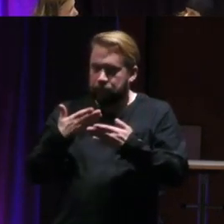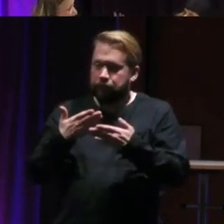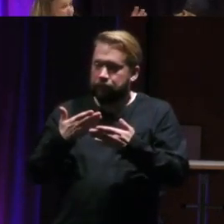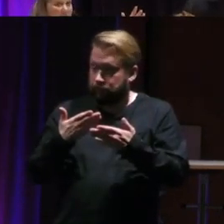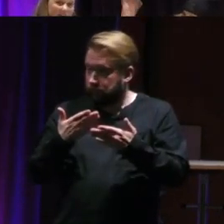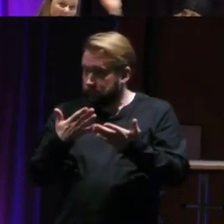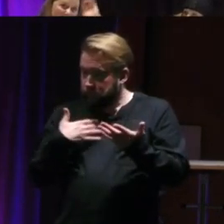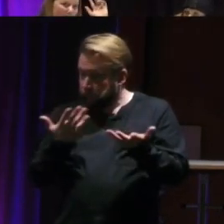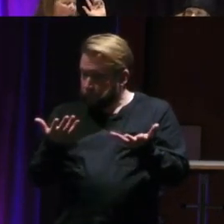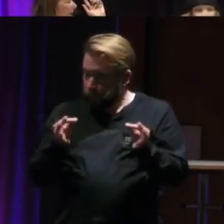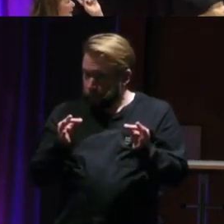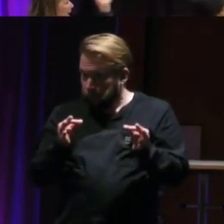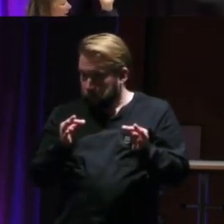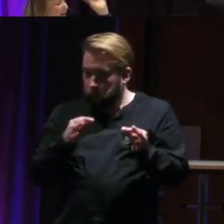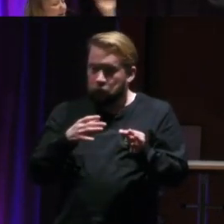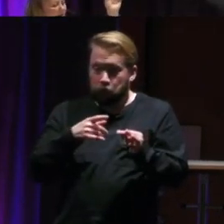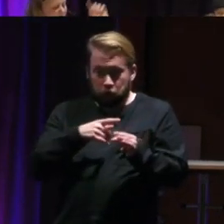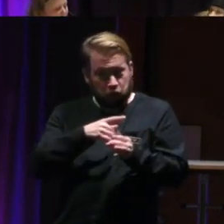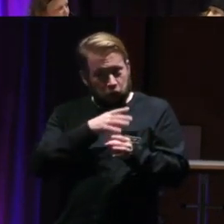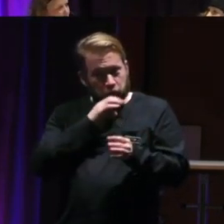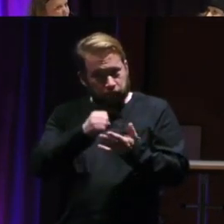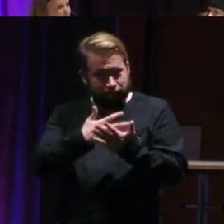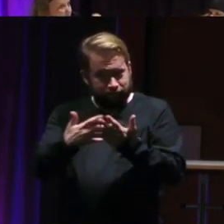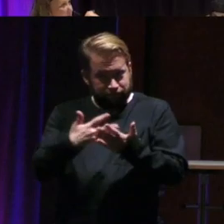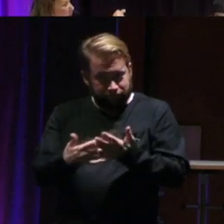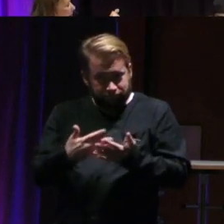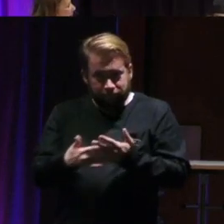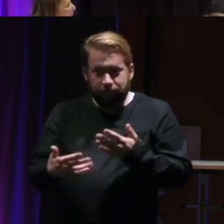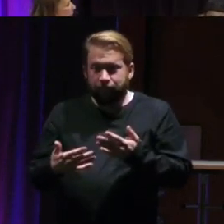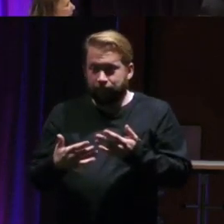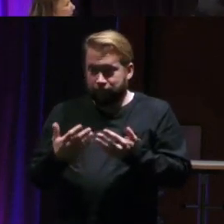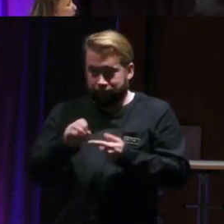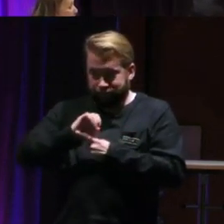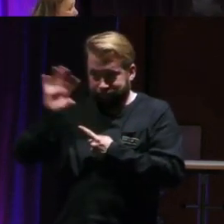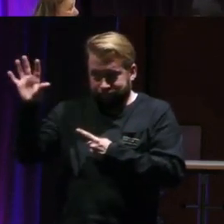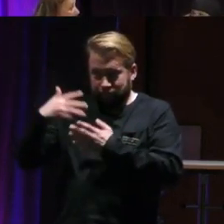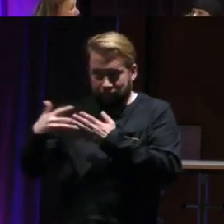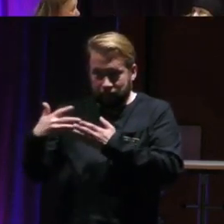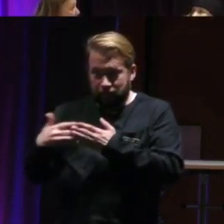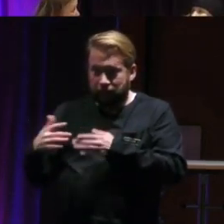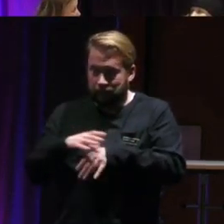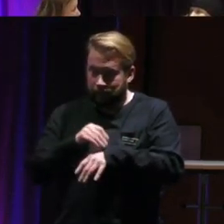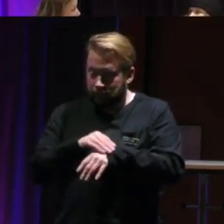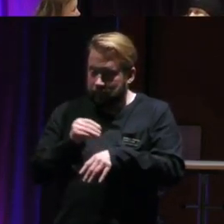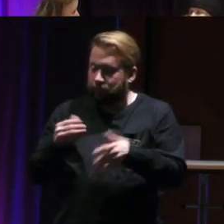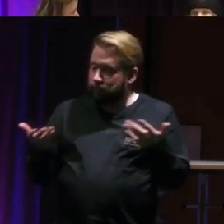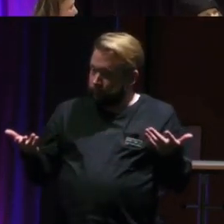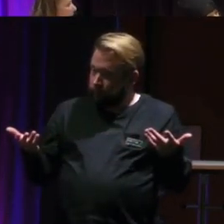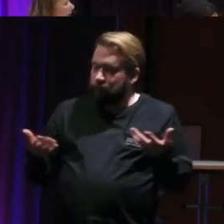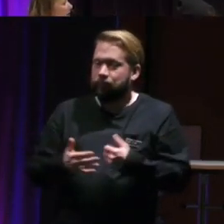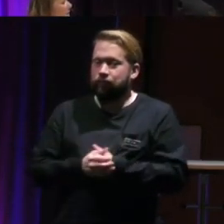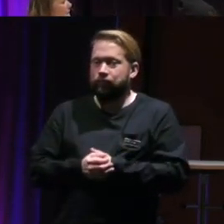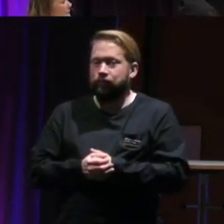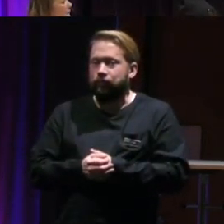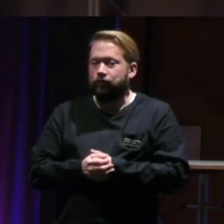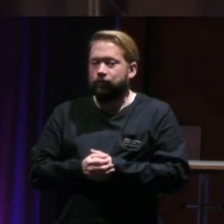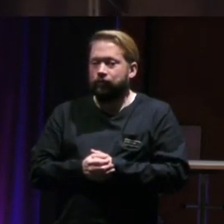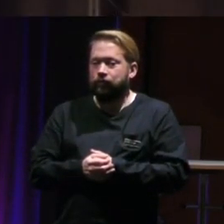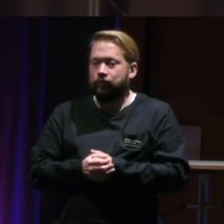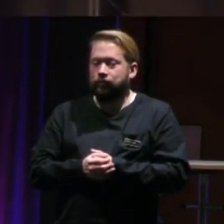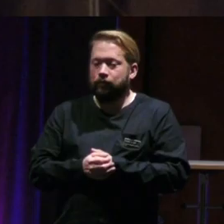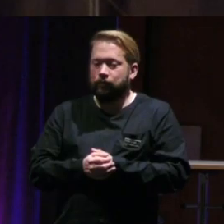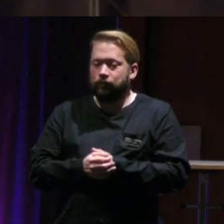it's in Russian, and there will be the lyrics will be in Swedish as well. But it's called Forgive Us Ukraine. Yeah, it's called Forgive Us